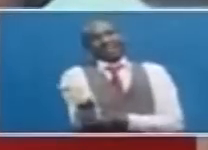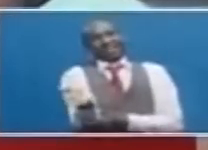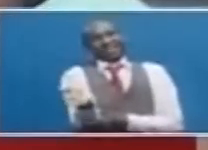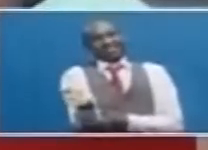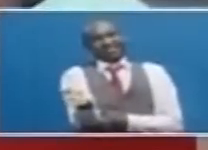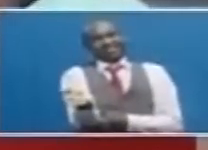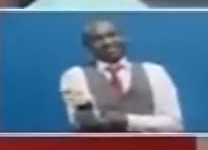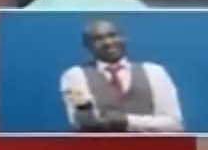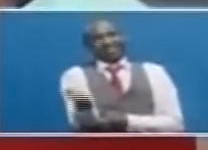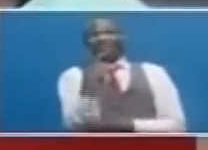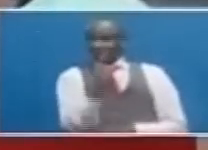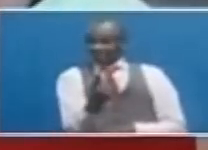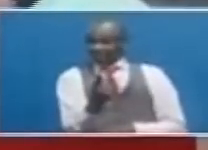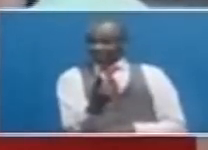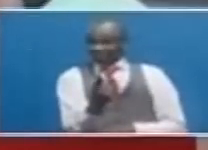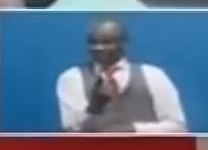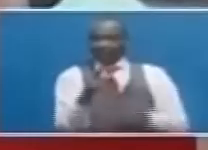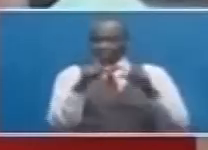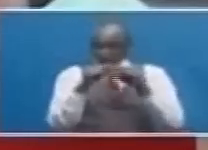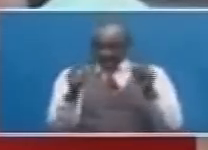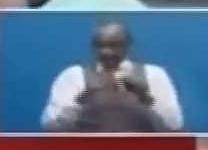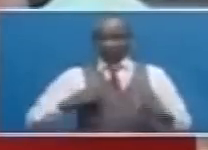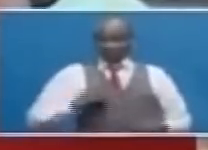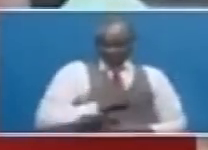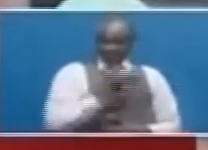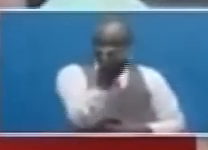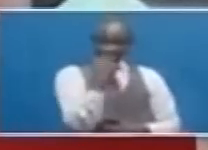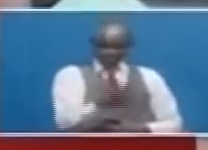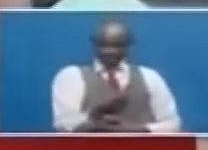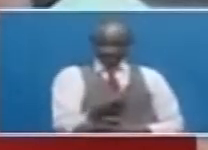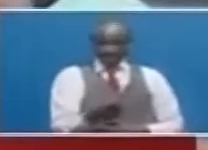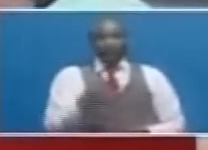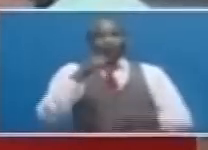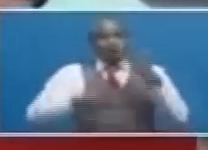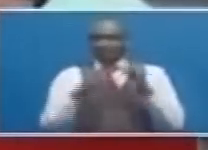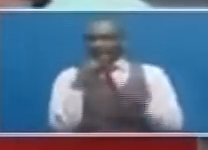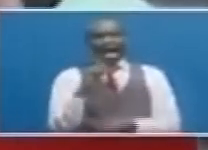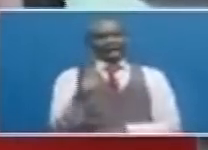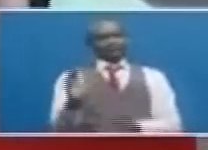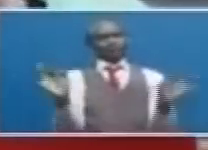Yeah? So, in the words of Jeff Koinange, what a man.